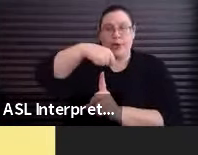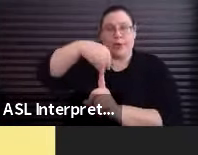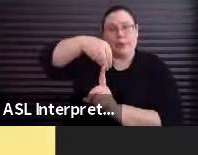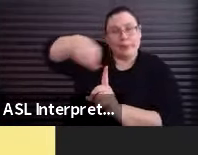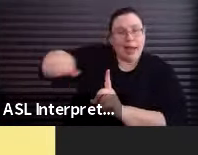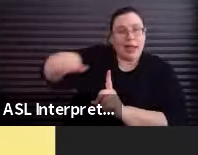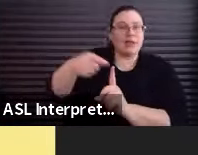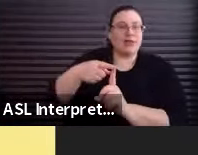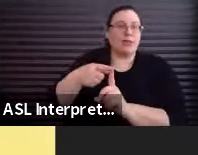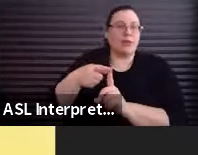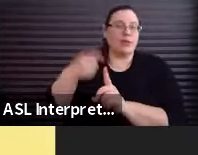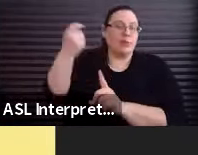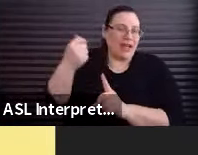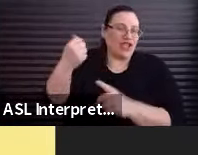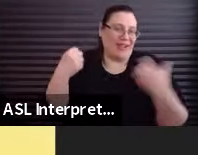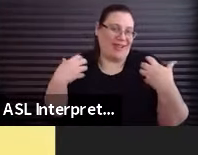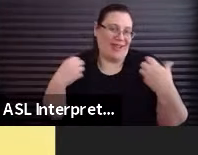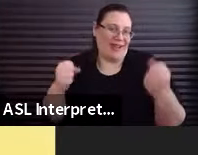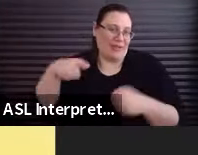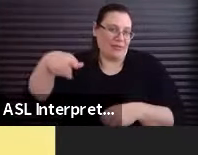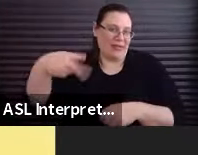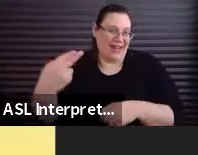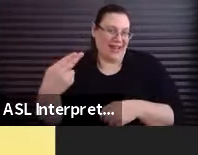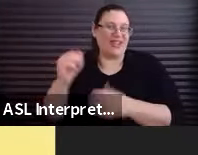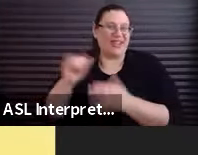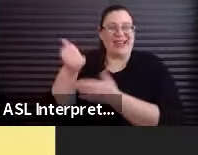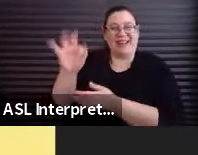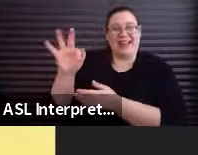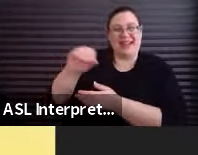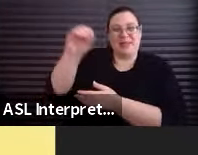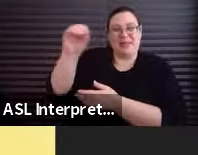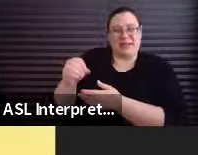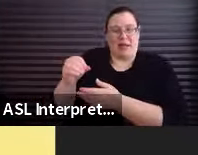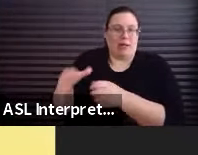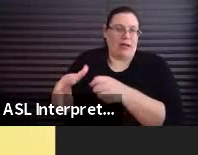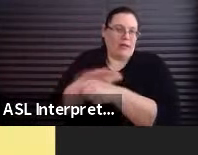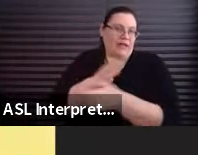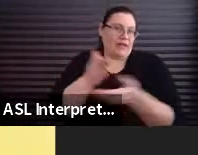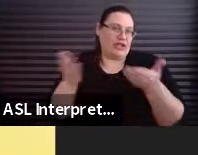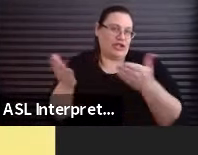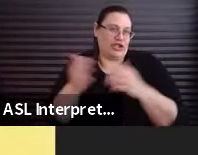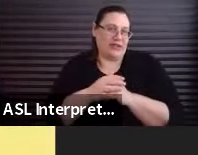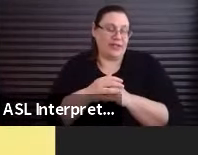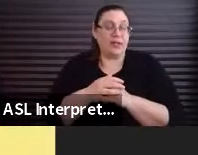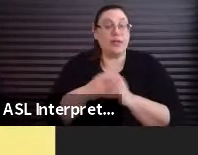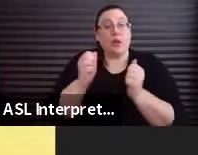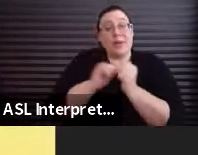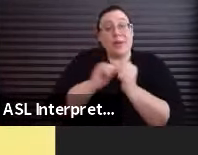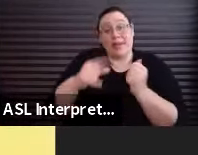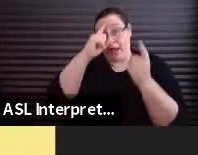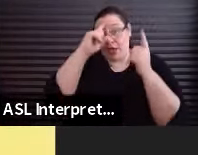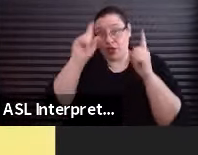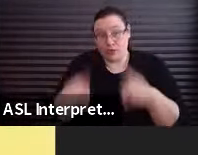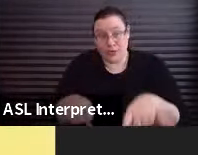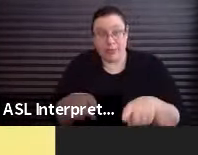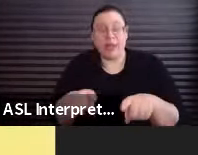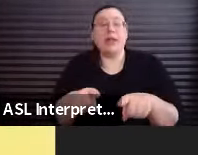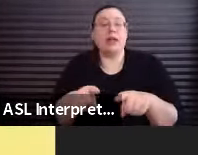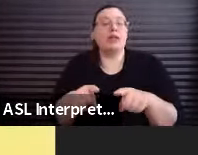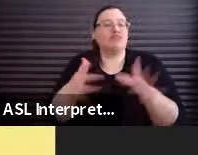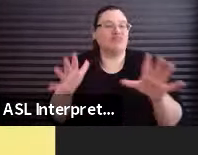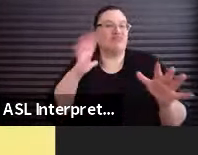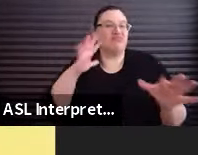health the 19% of the covered services. And in this agreement, it has been determined